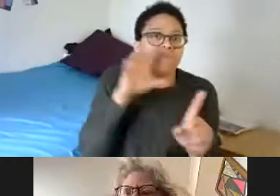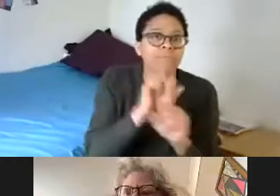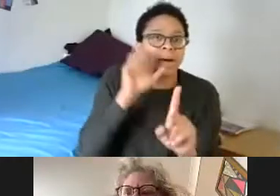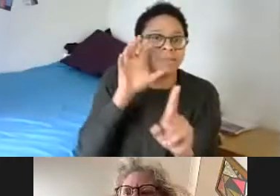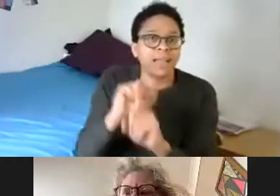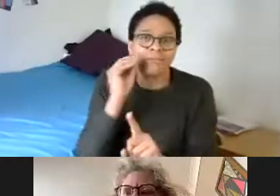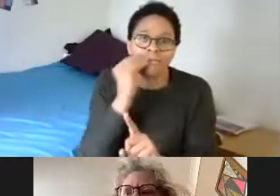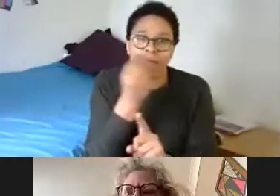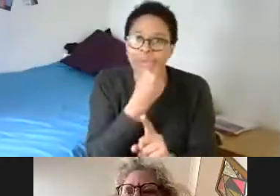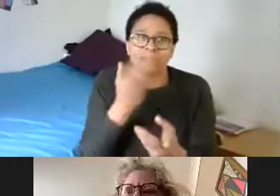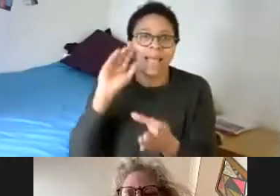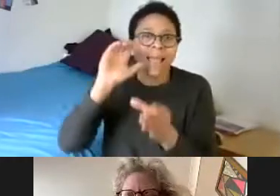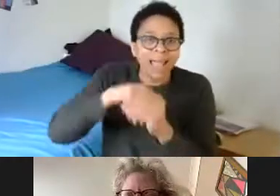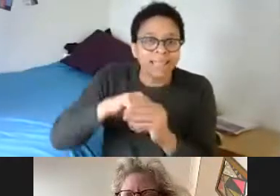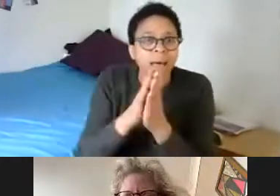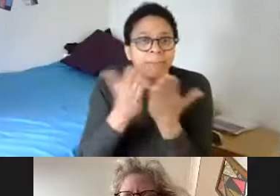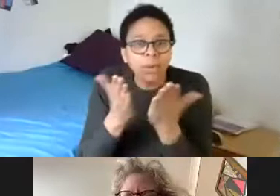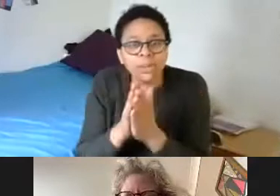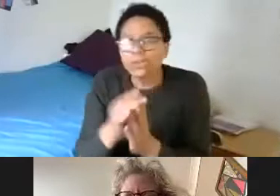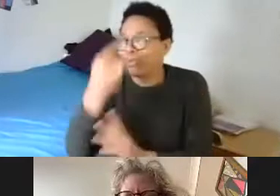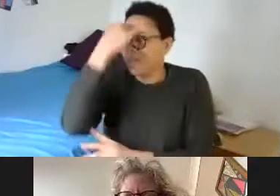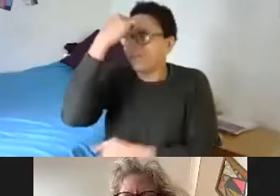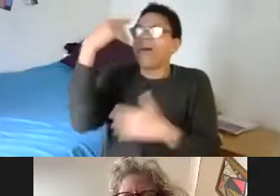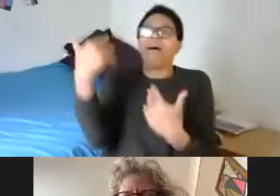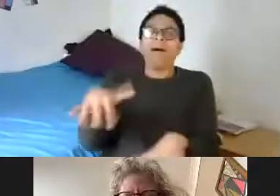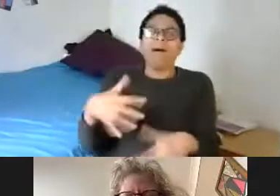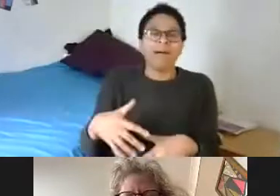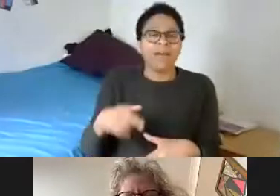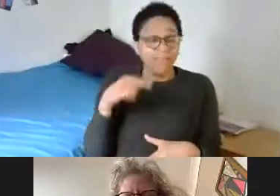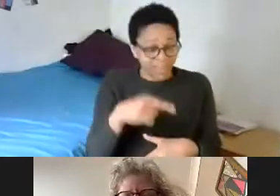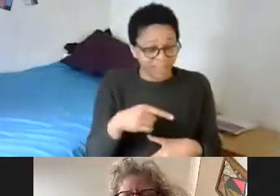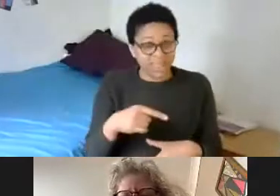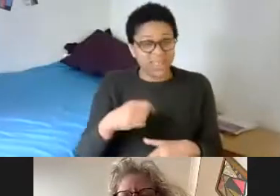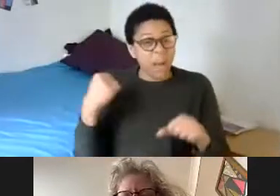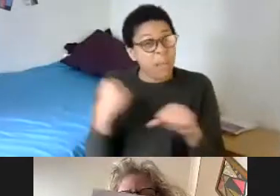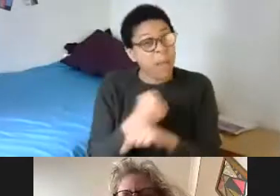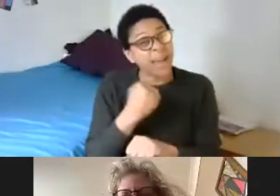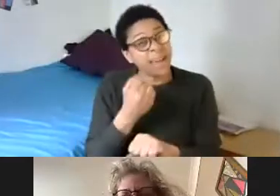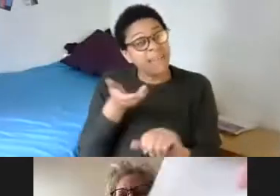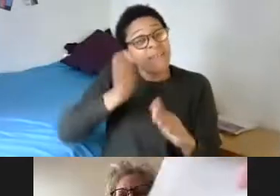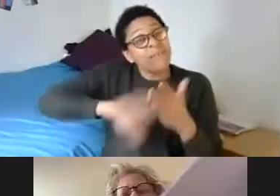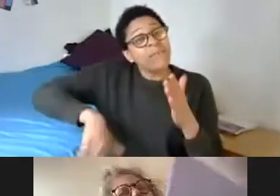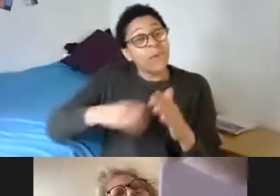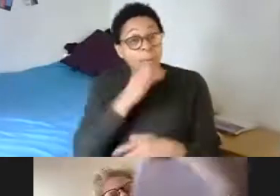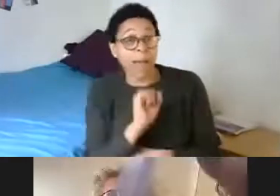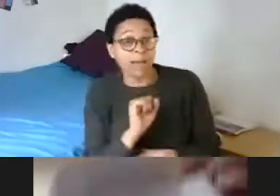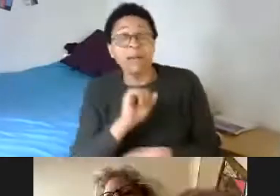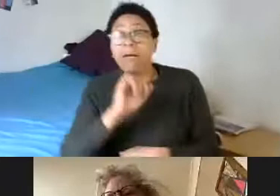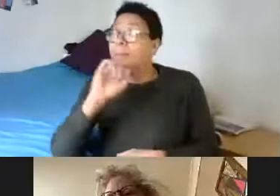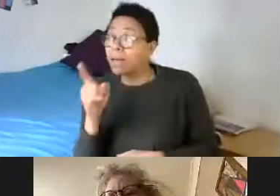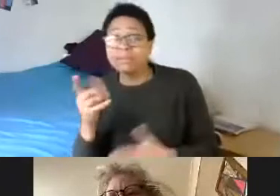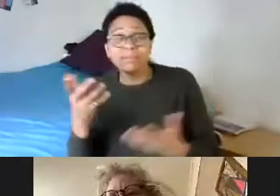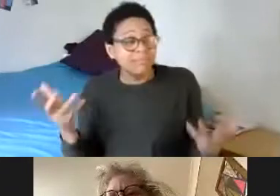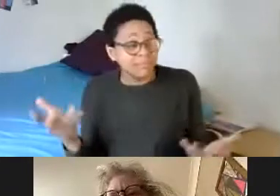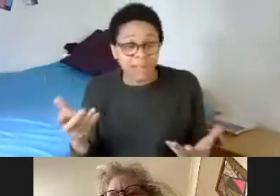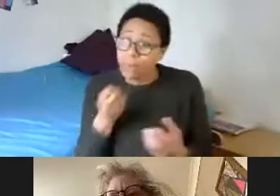just, it's that bit of, you see, you know, this man-made product of a book and then this bit of nature in between is always beautiful to find.